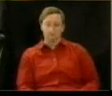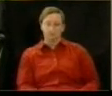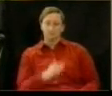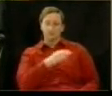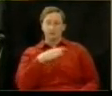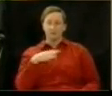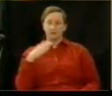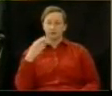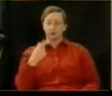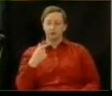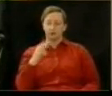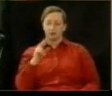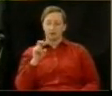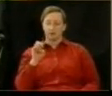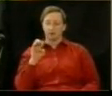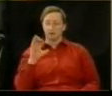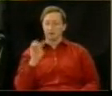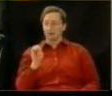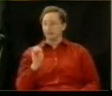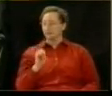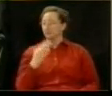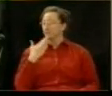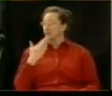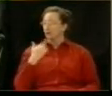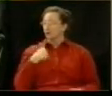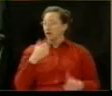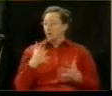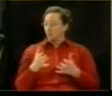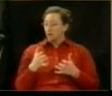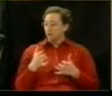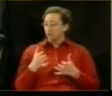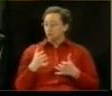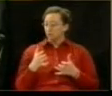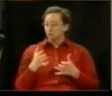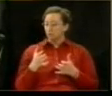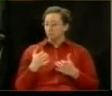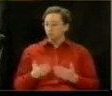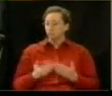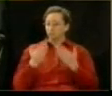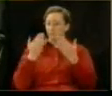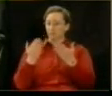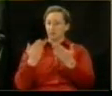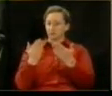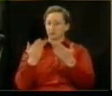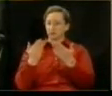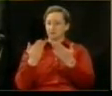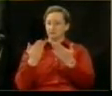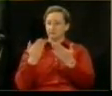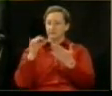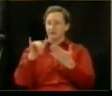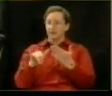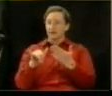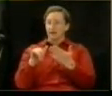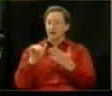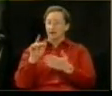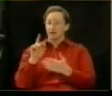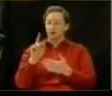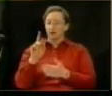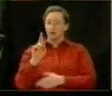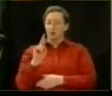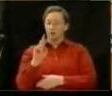Commissioner Griess. Thank you, Mr. Chairman. I want to make a motion that this resolution be